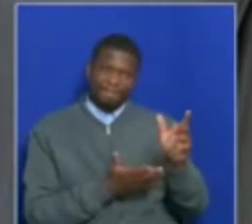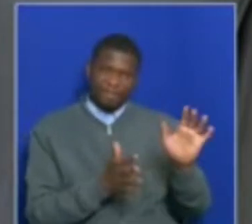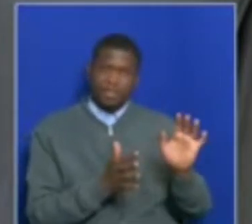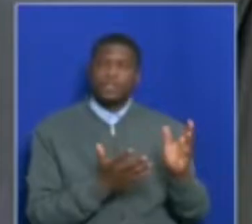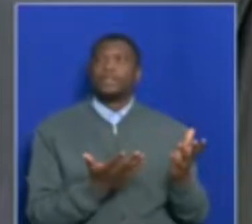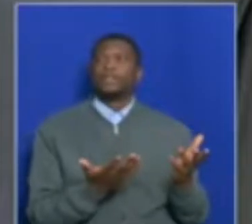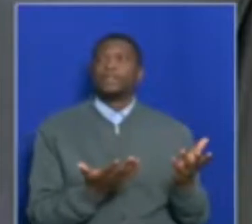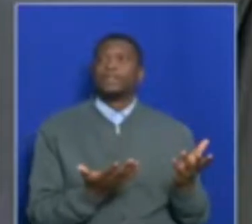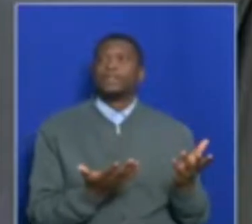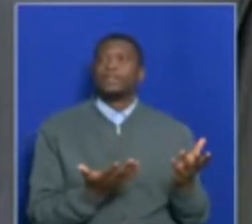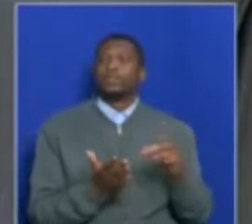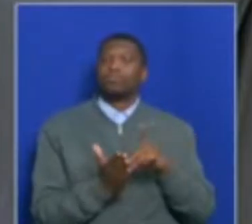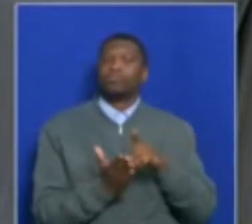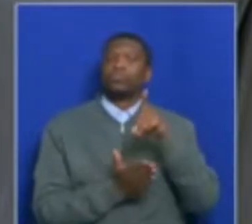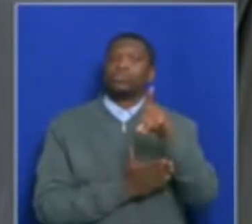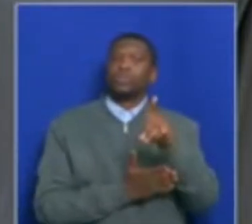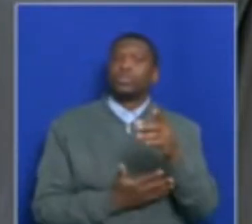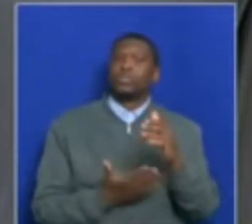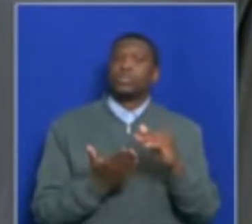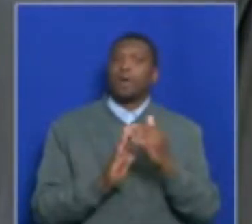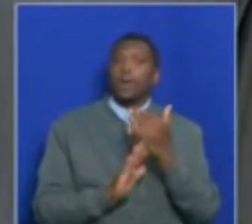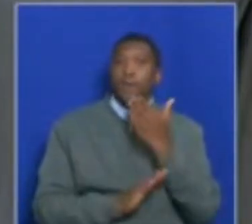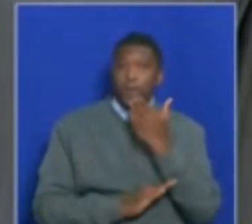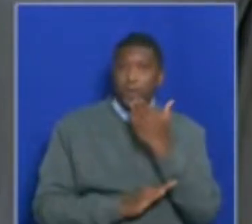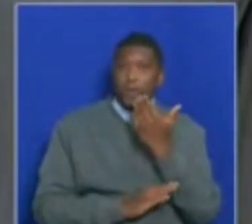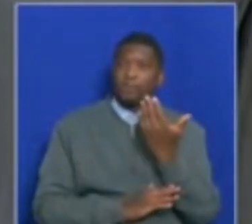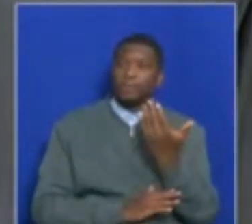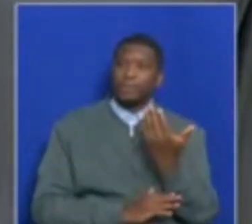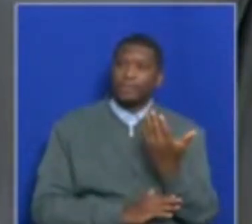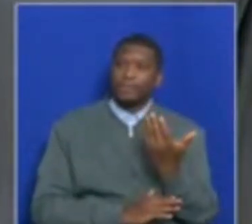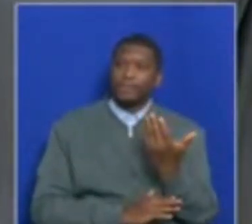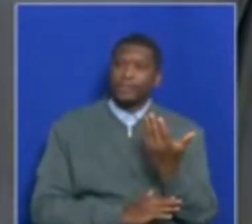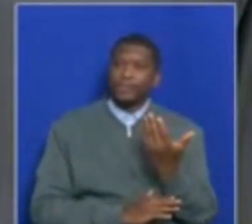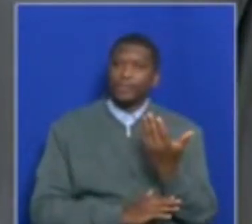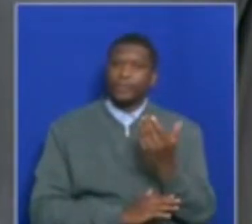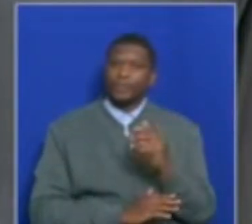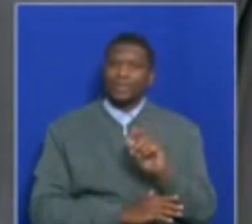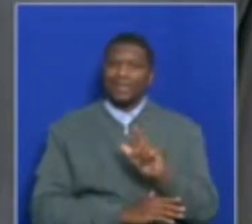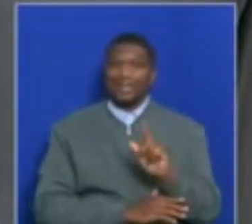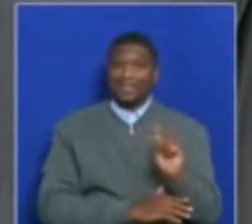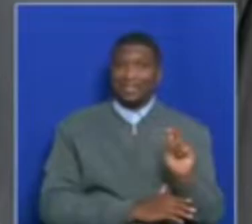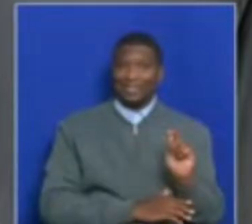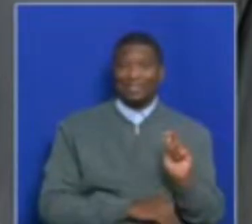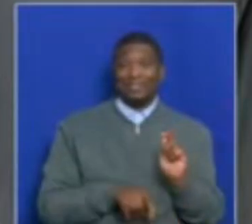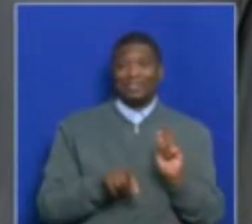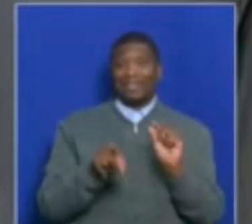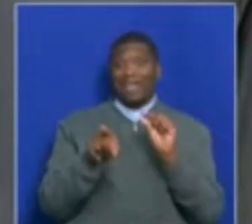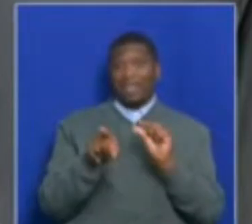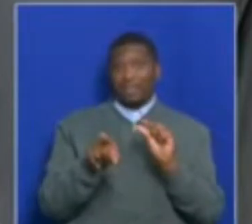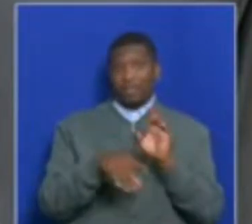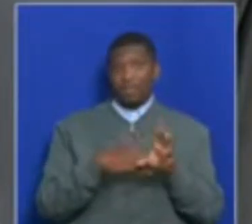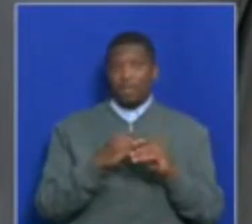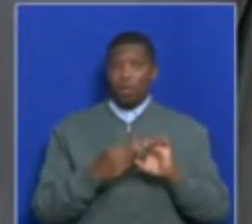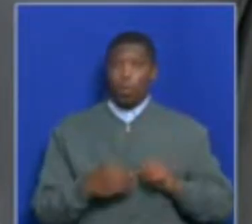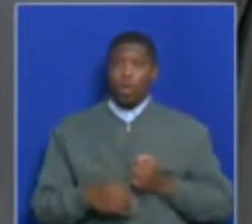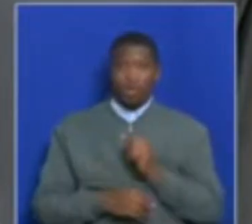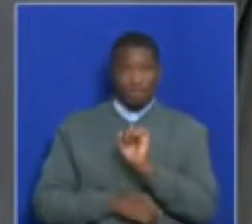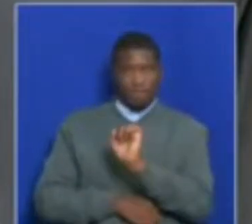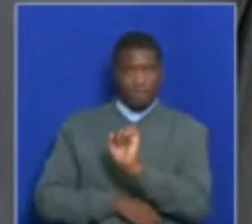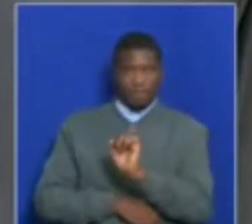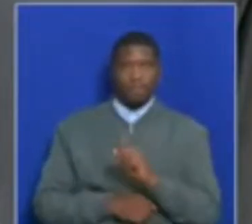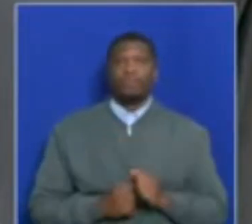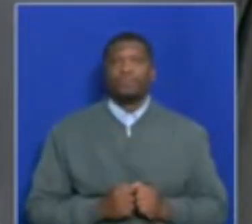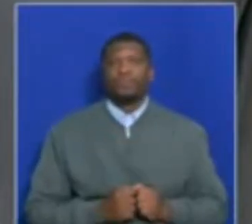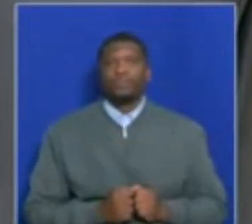deposited by a Lieutenant Colonel Govender and his wife themselves. Certainly, in